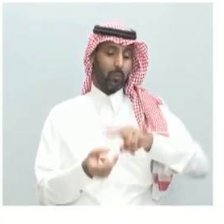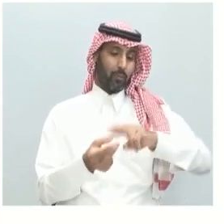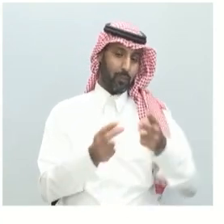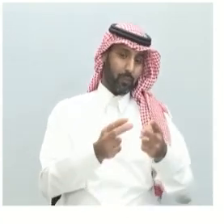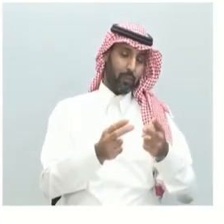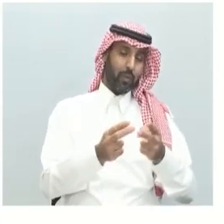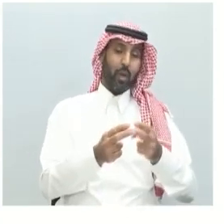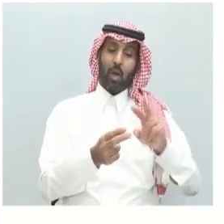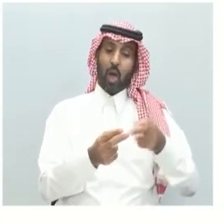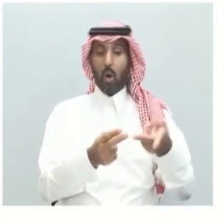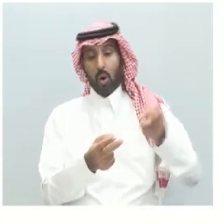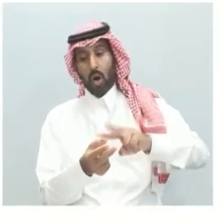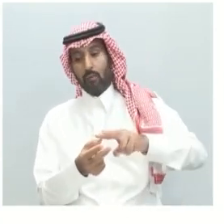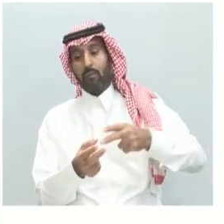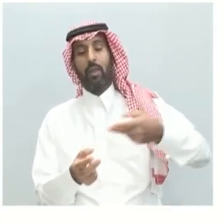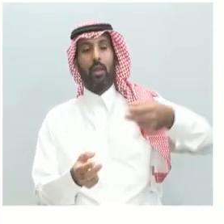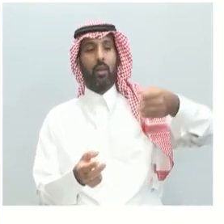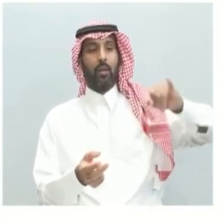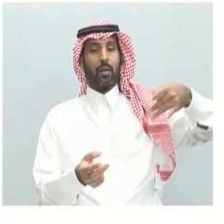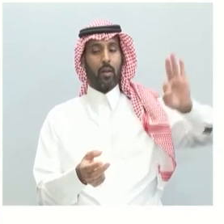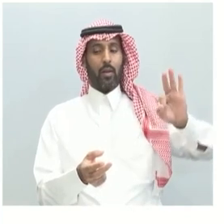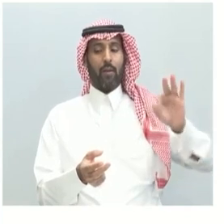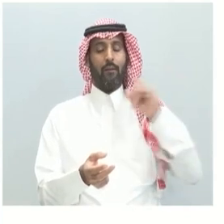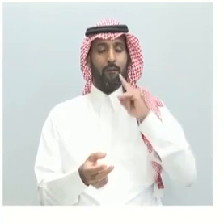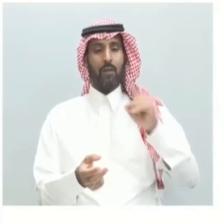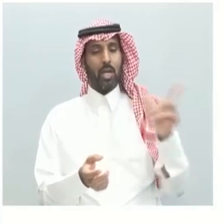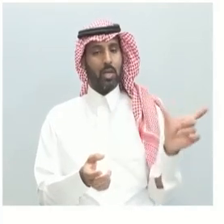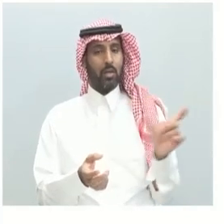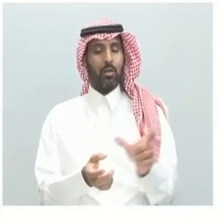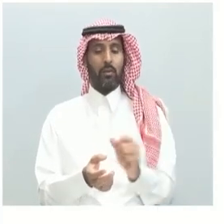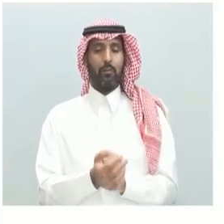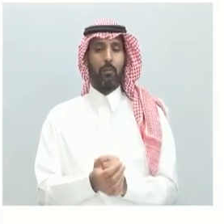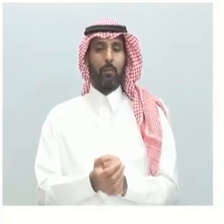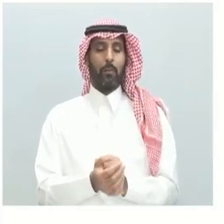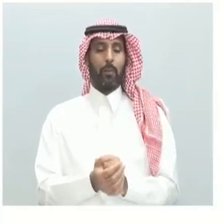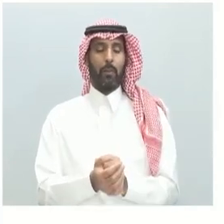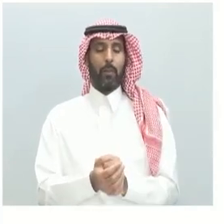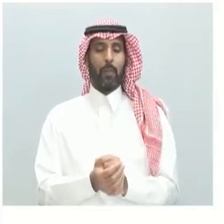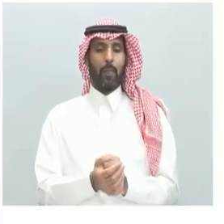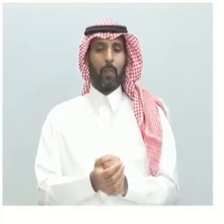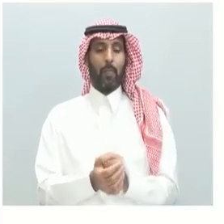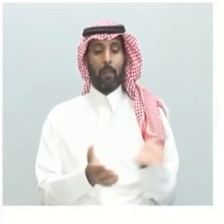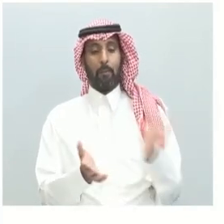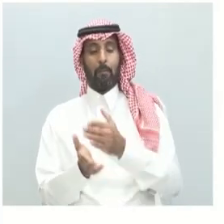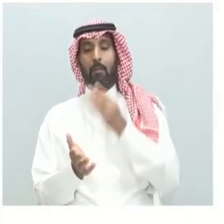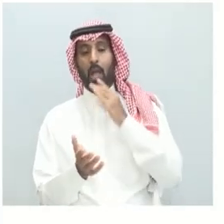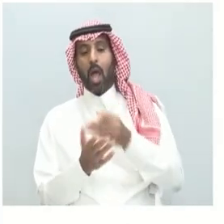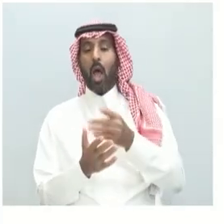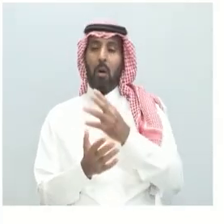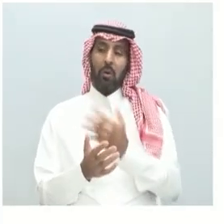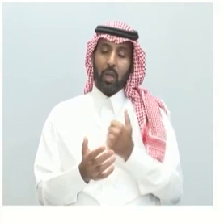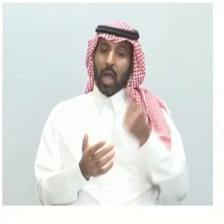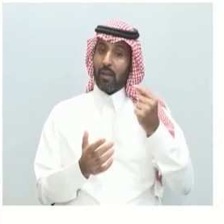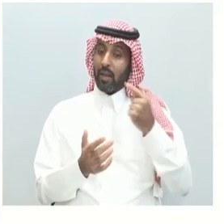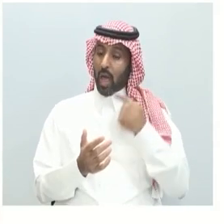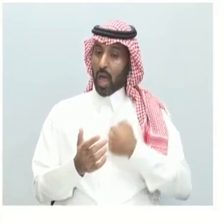before or after the if clause, like these examples here. Jumping to I'd rather here,